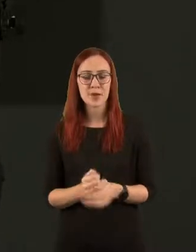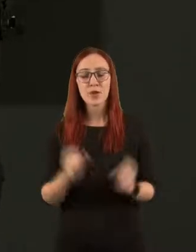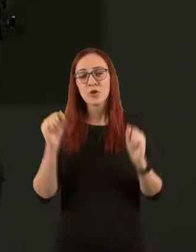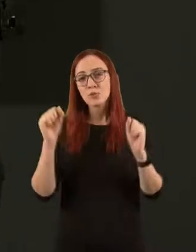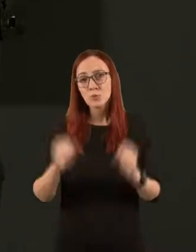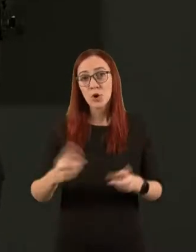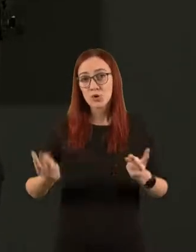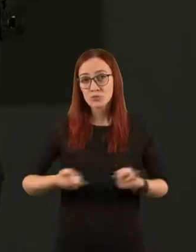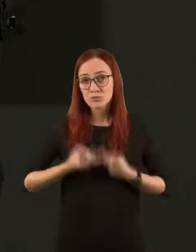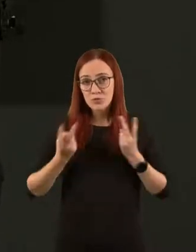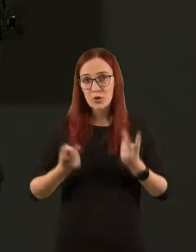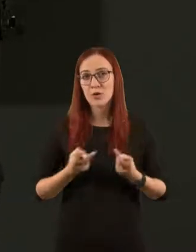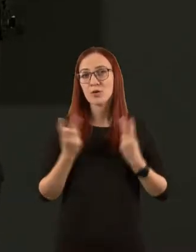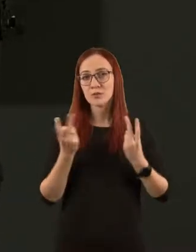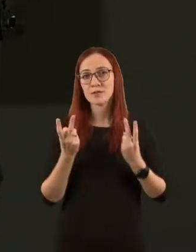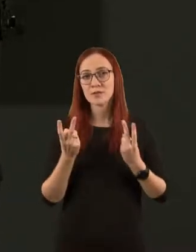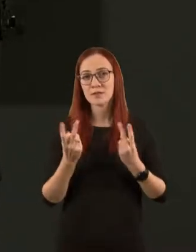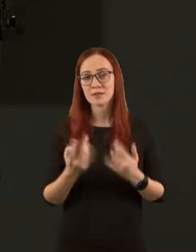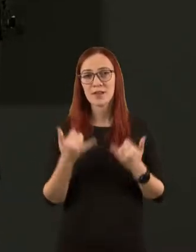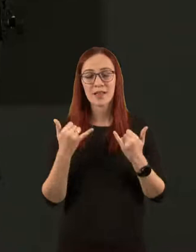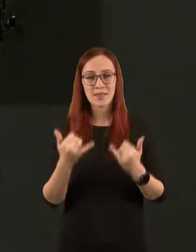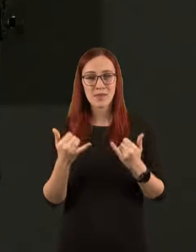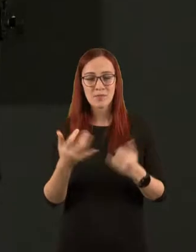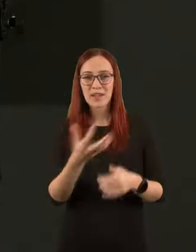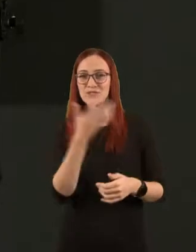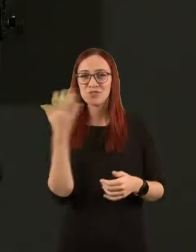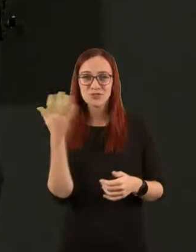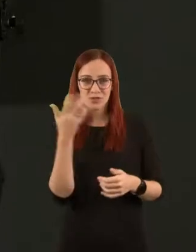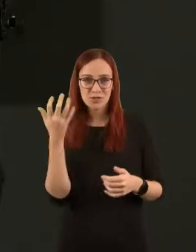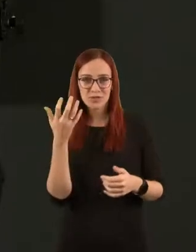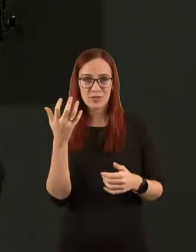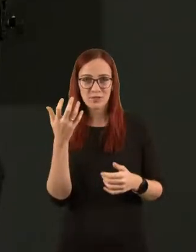progressive and ambitious enough.